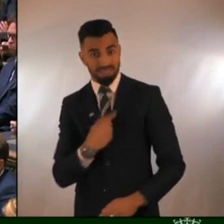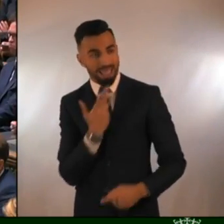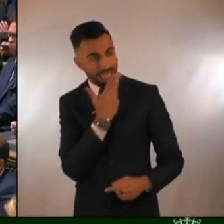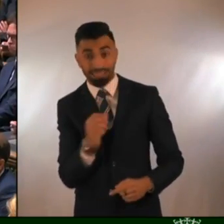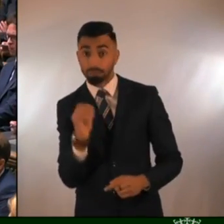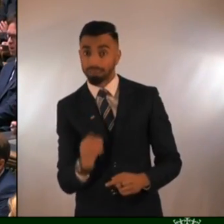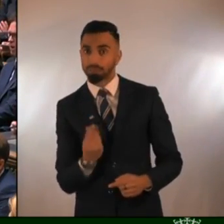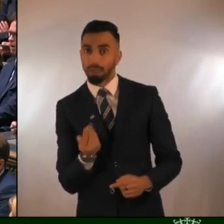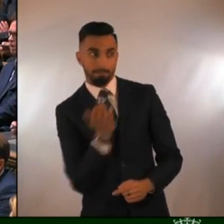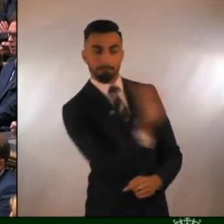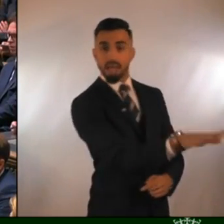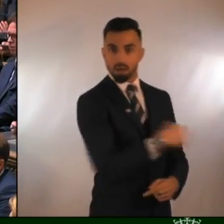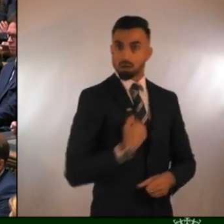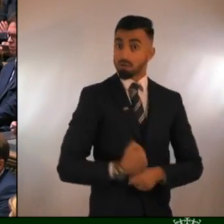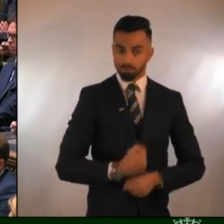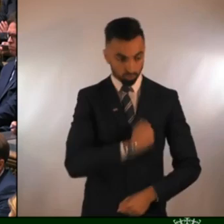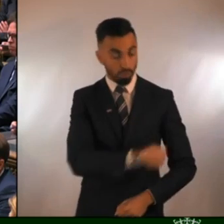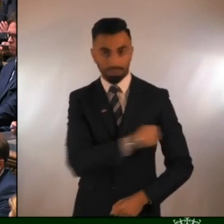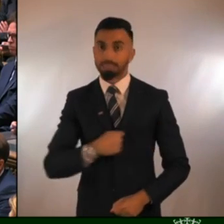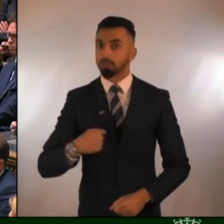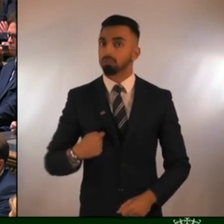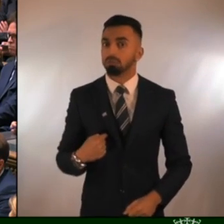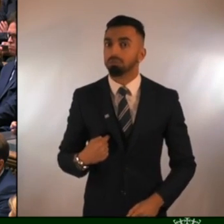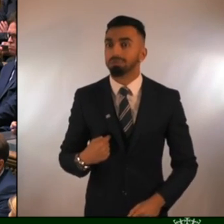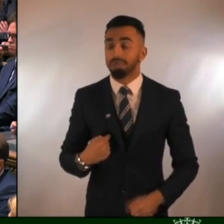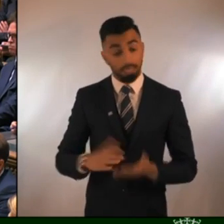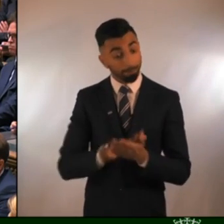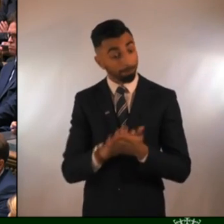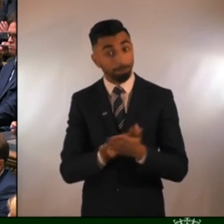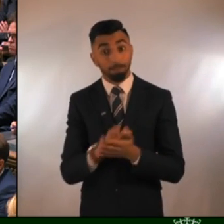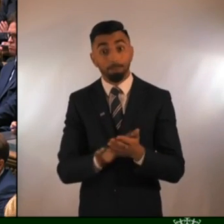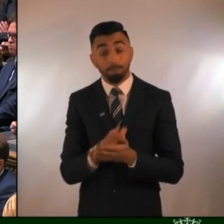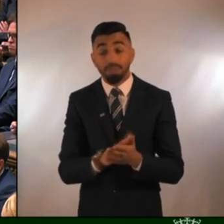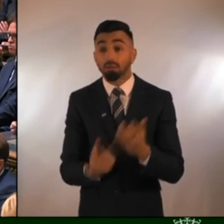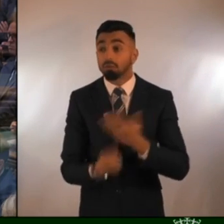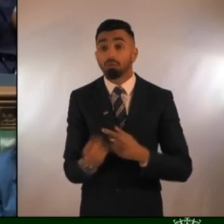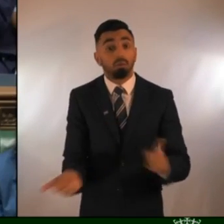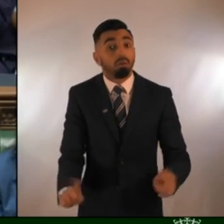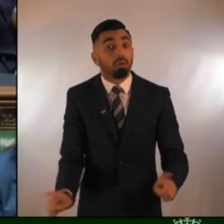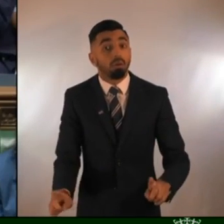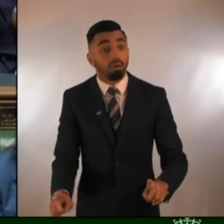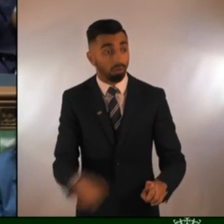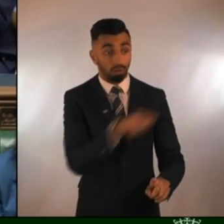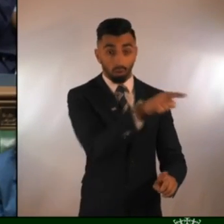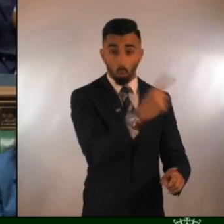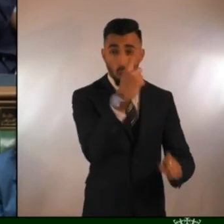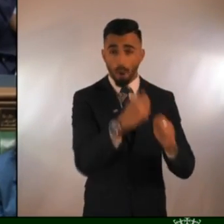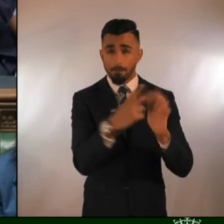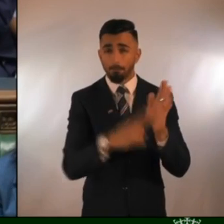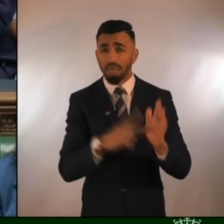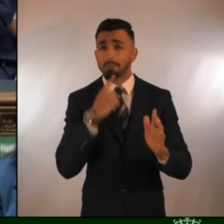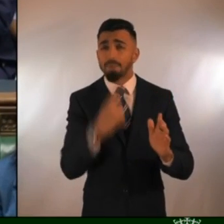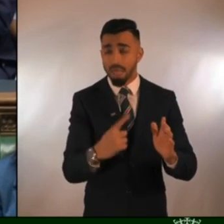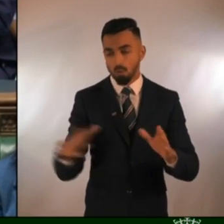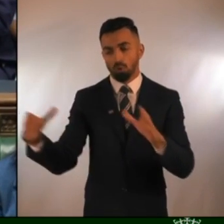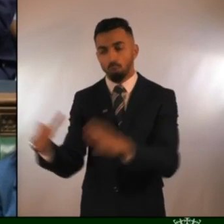confidence. This will unlock up to £1 billion of attractive working capital loans to support small